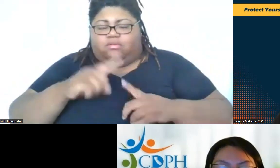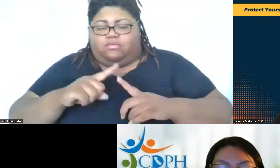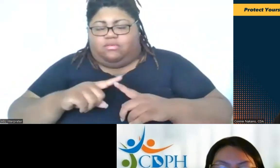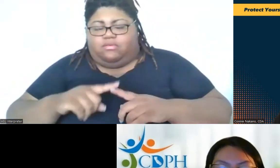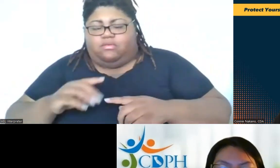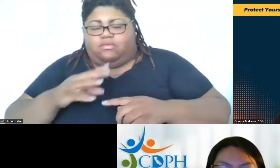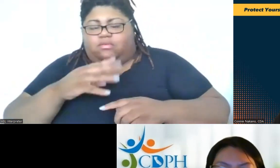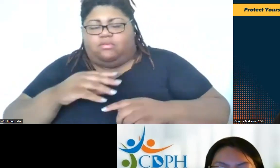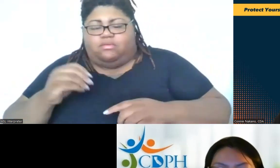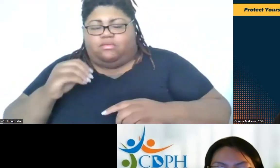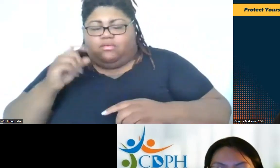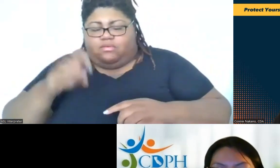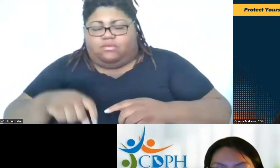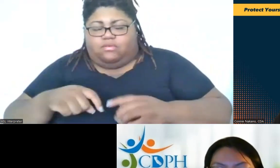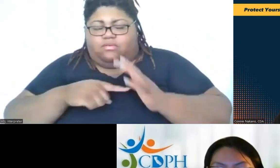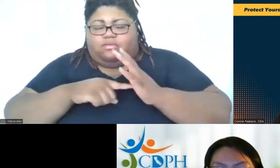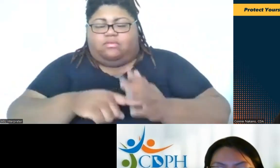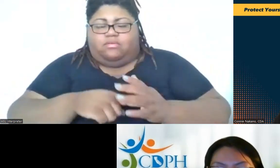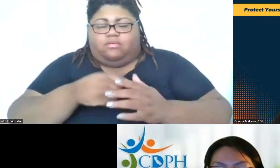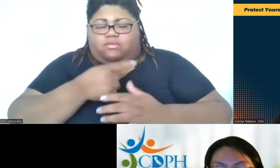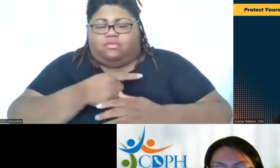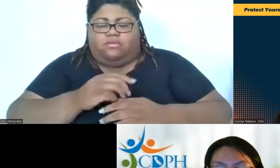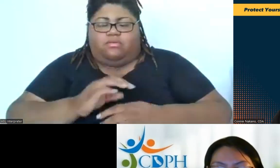clinician that they qualified. So that's on our website too.